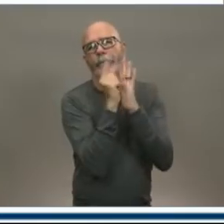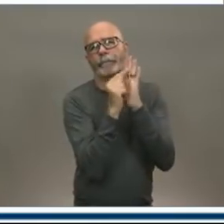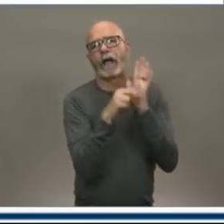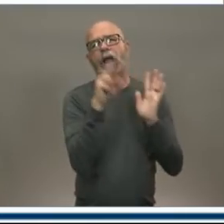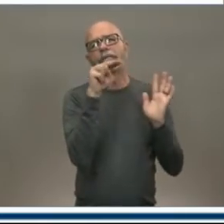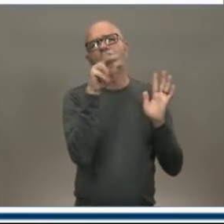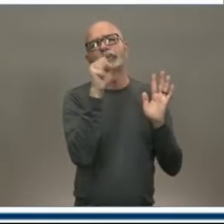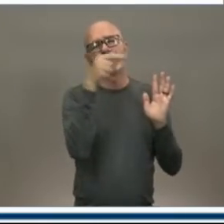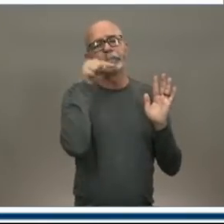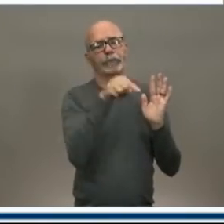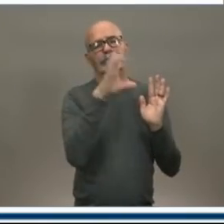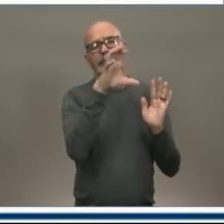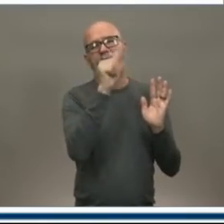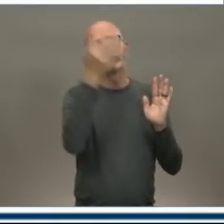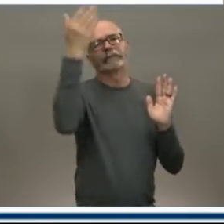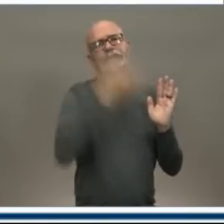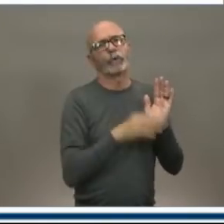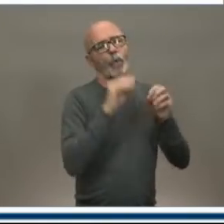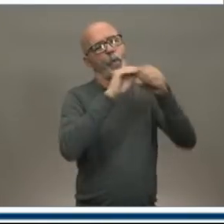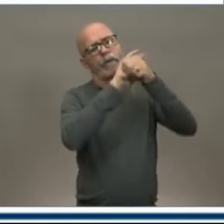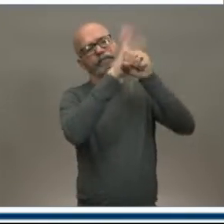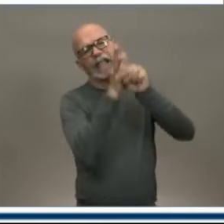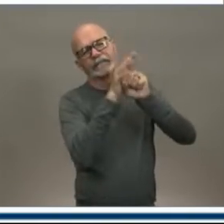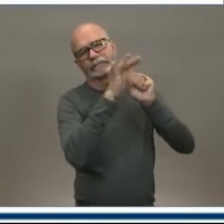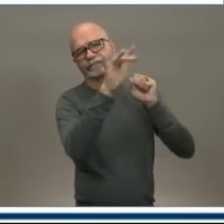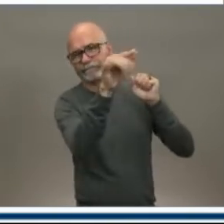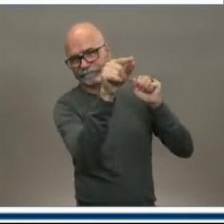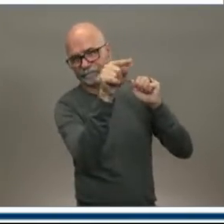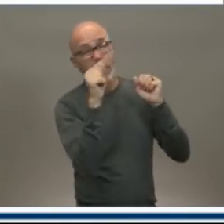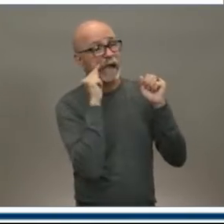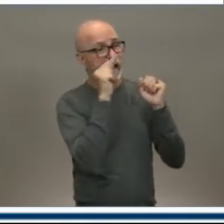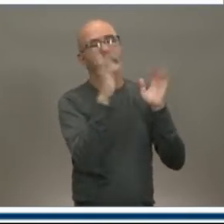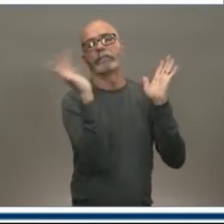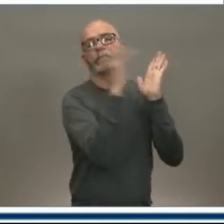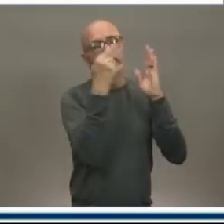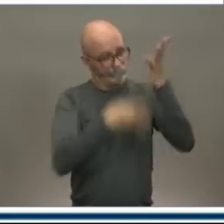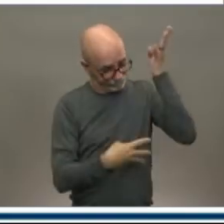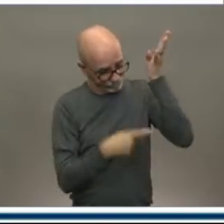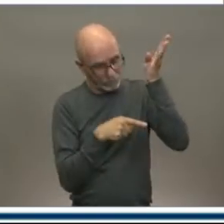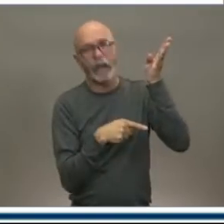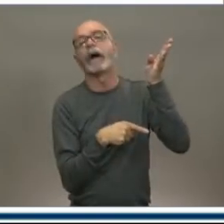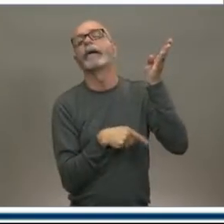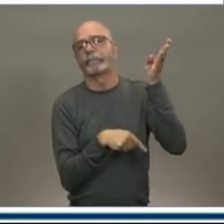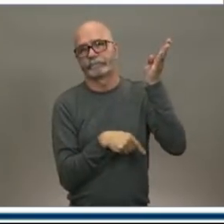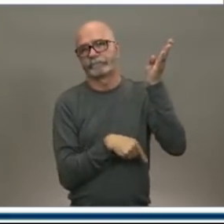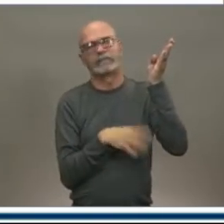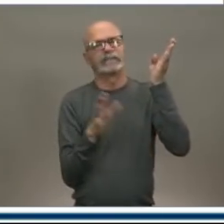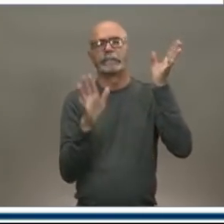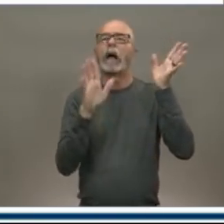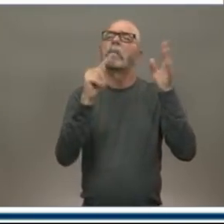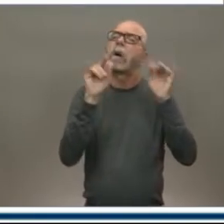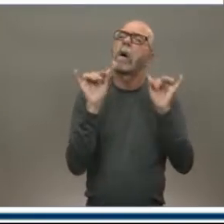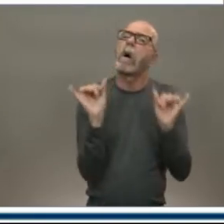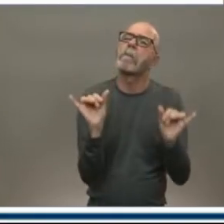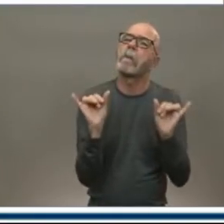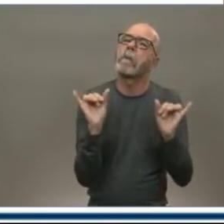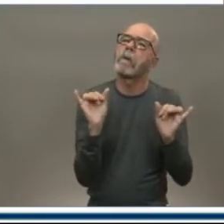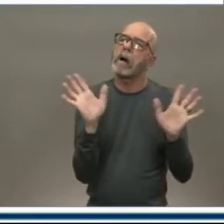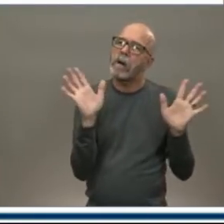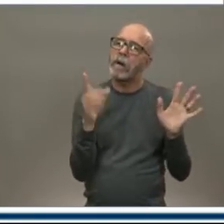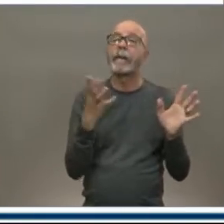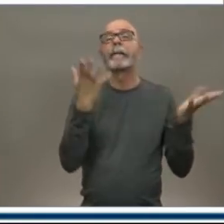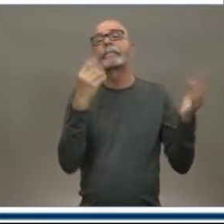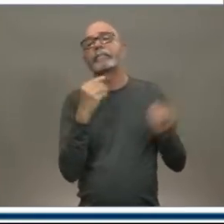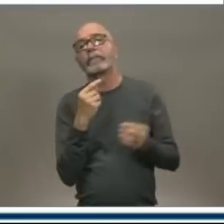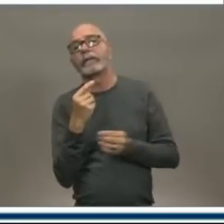novascotia.ca/coronavirus. Most of what's in that guidance is going to be familiar, as we've talked about Thanksgiving and Halloween, staying home if you're